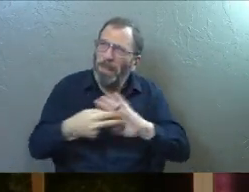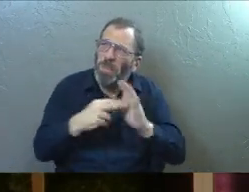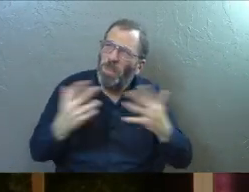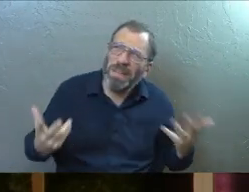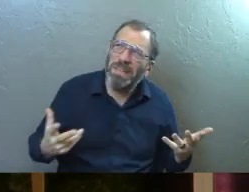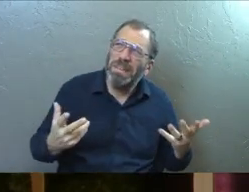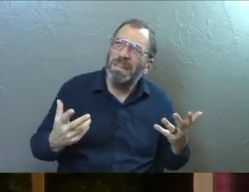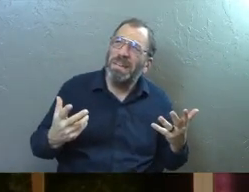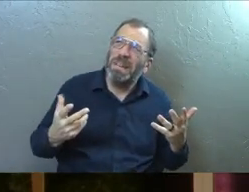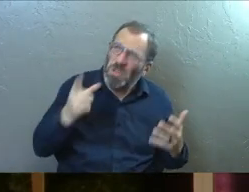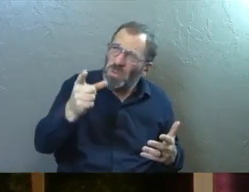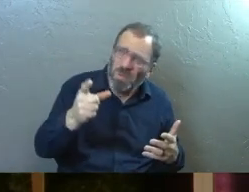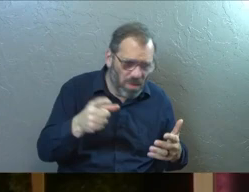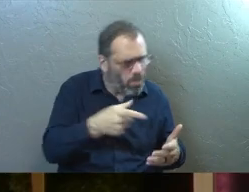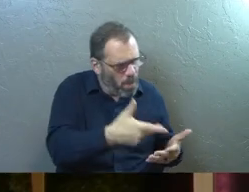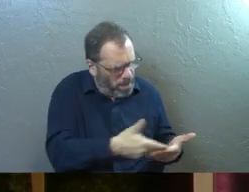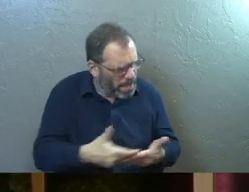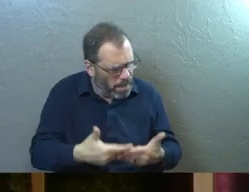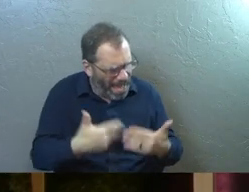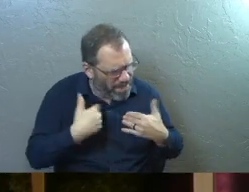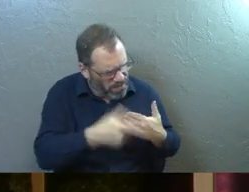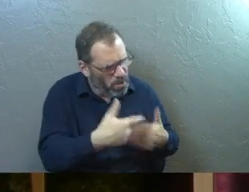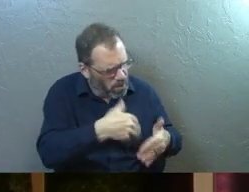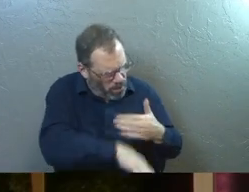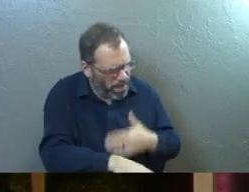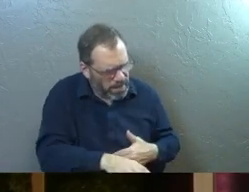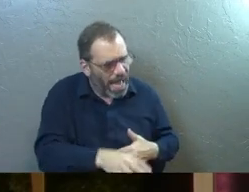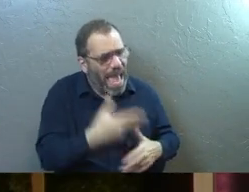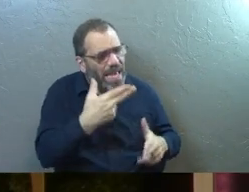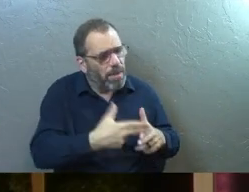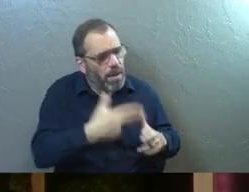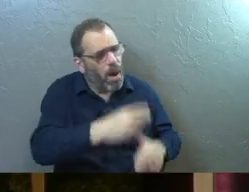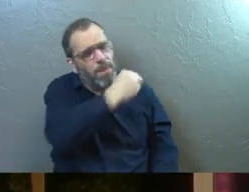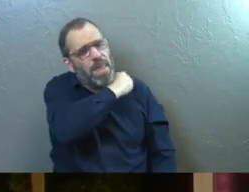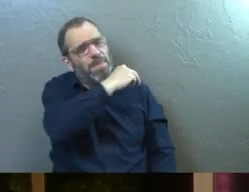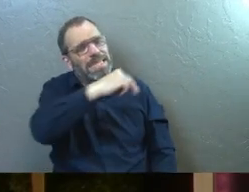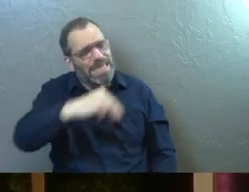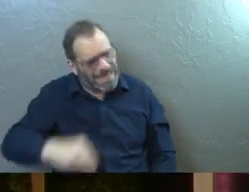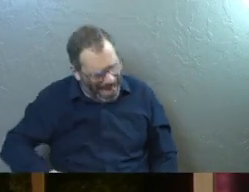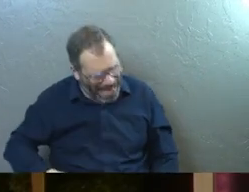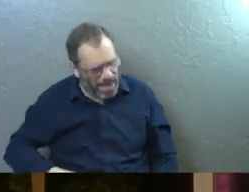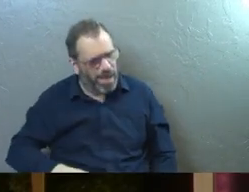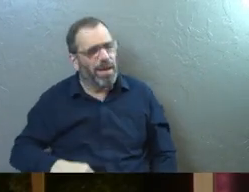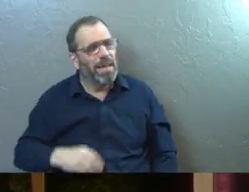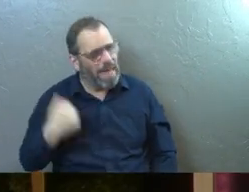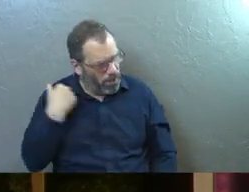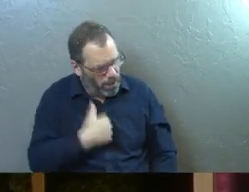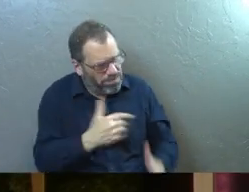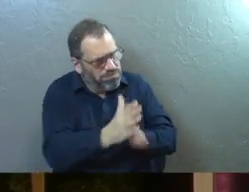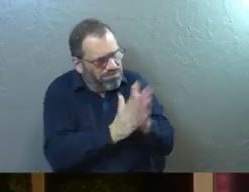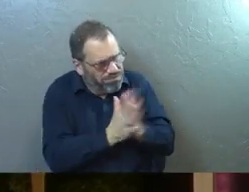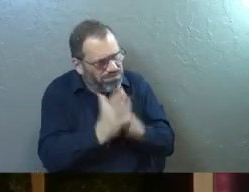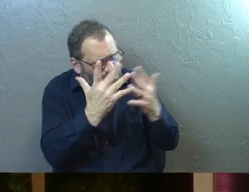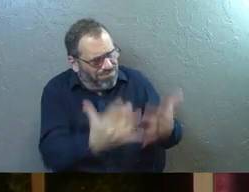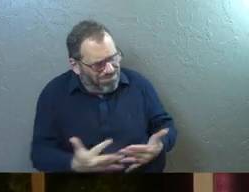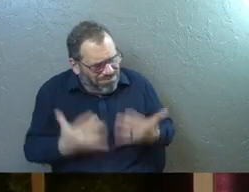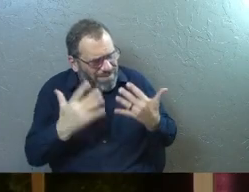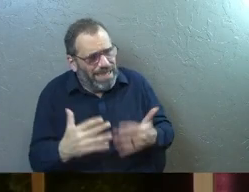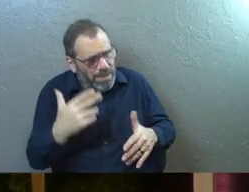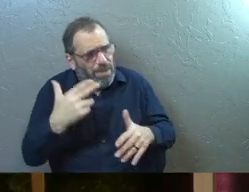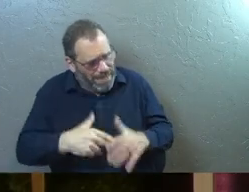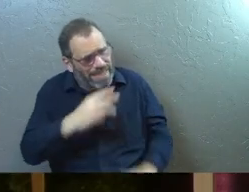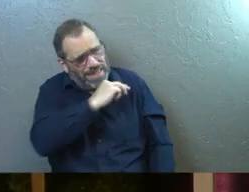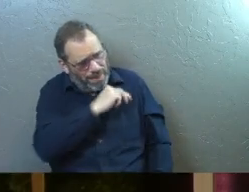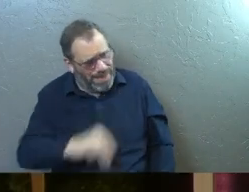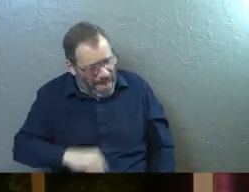mean? You're going to have a baby, and he's going to be the Messiah. The one that we've all been waiting for so long